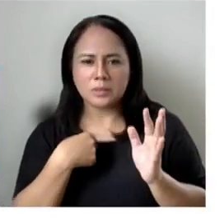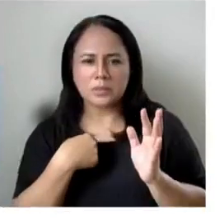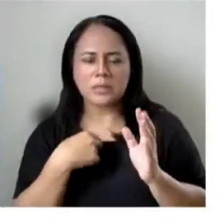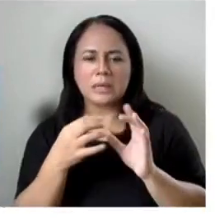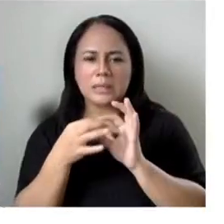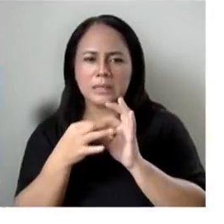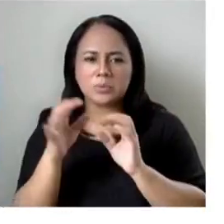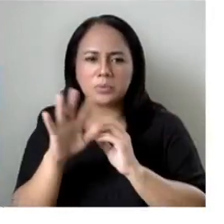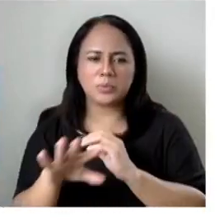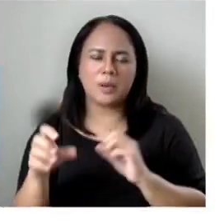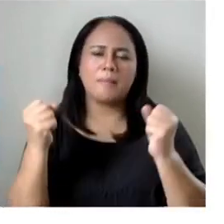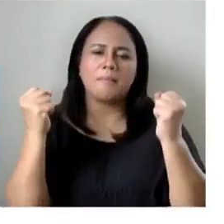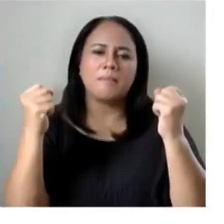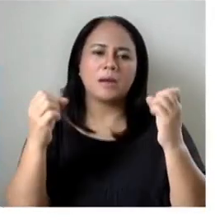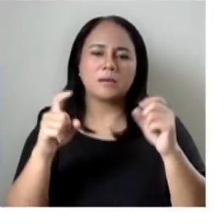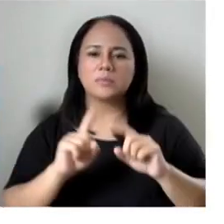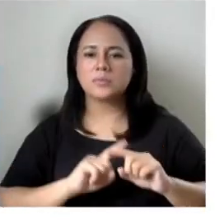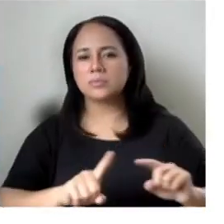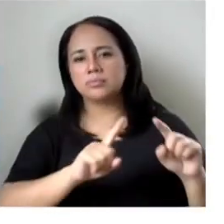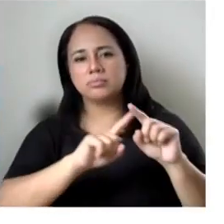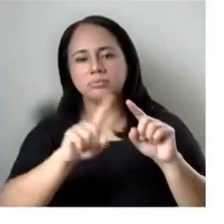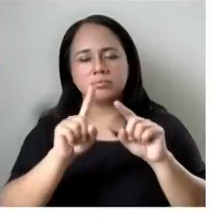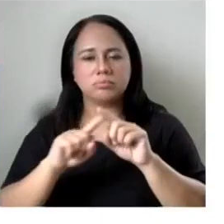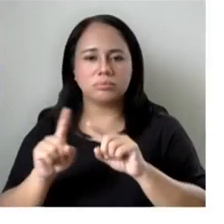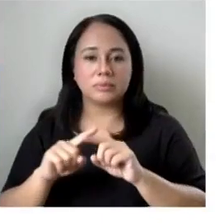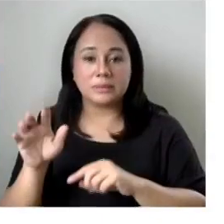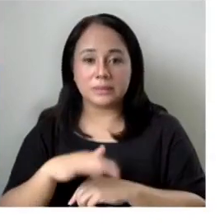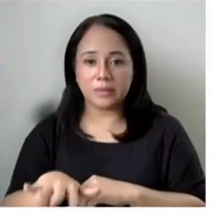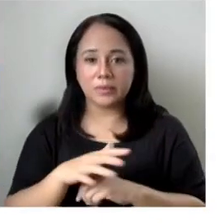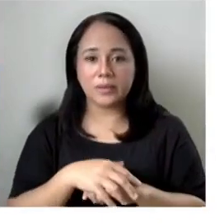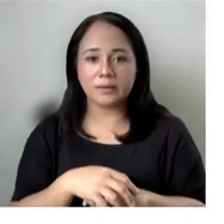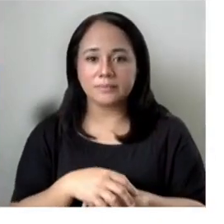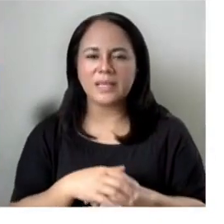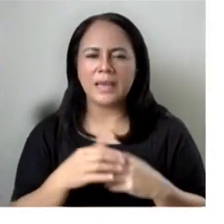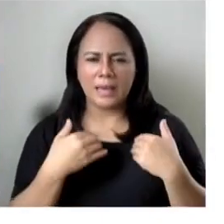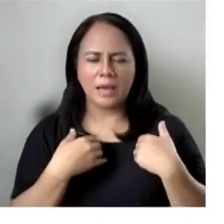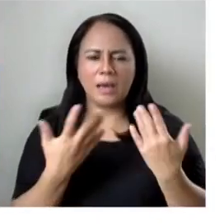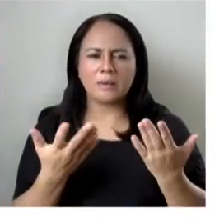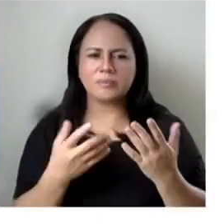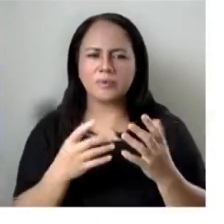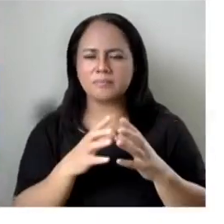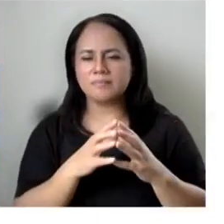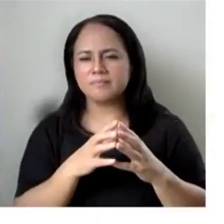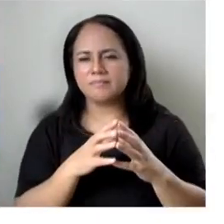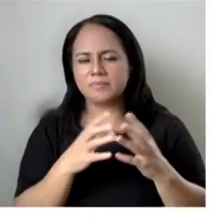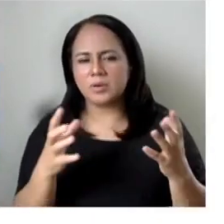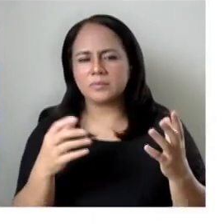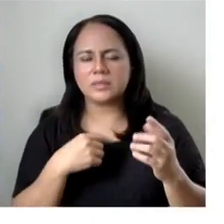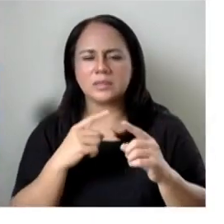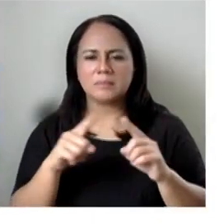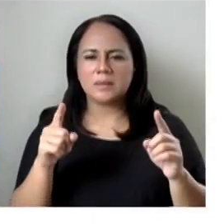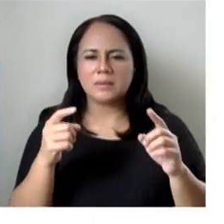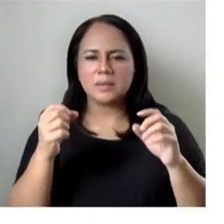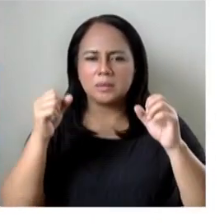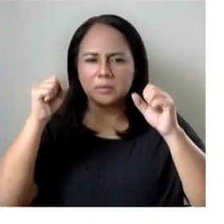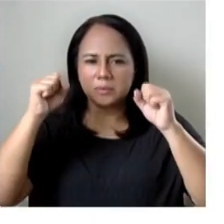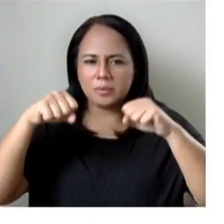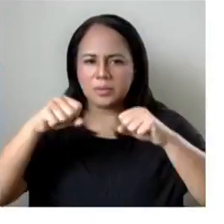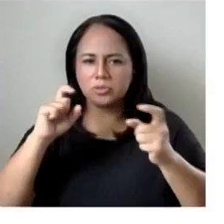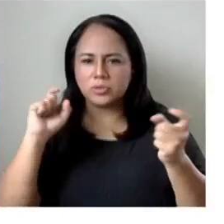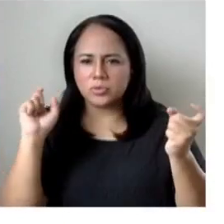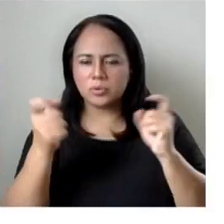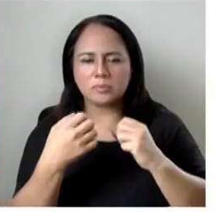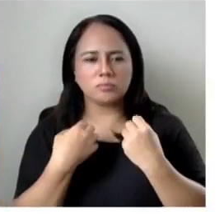across many different areas. No, there are very robust diplomatic exchanges. There is a very